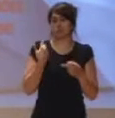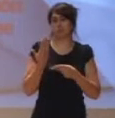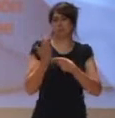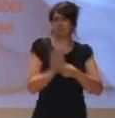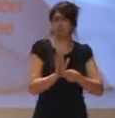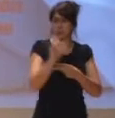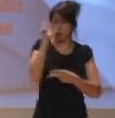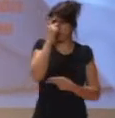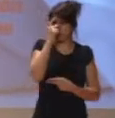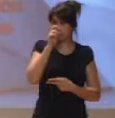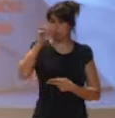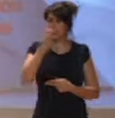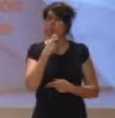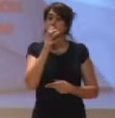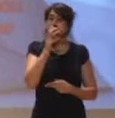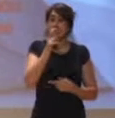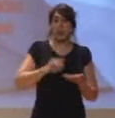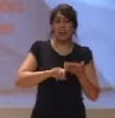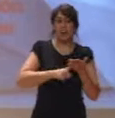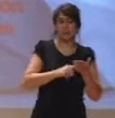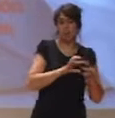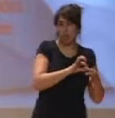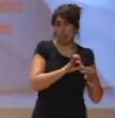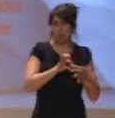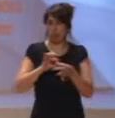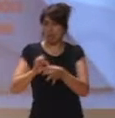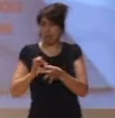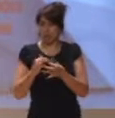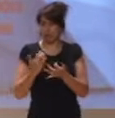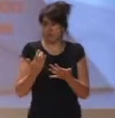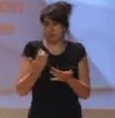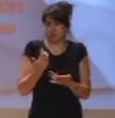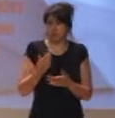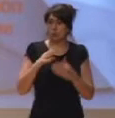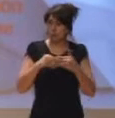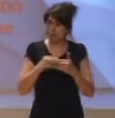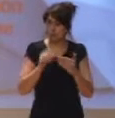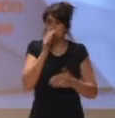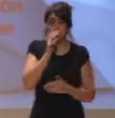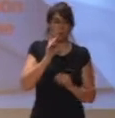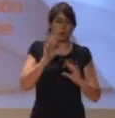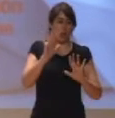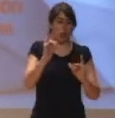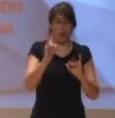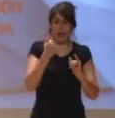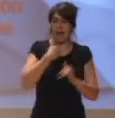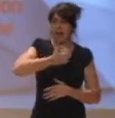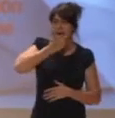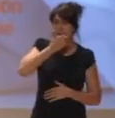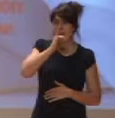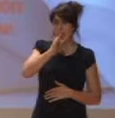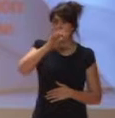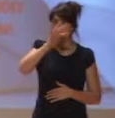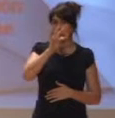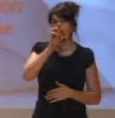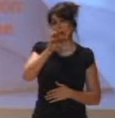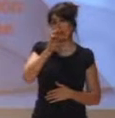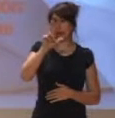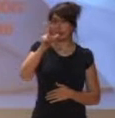user interface. And the second question is that the interface is with the